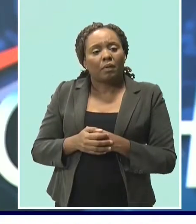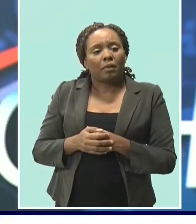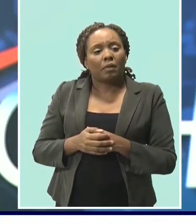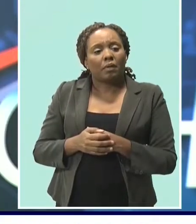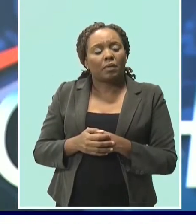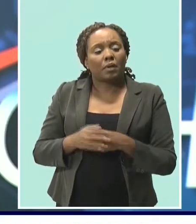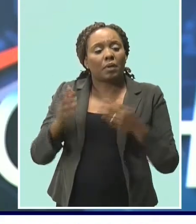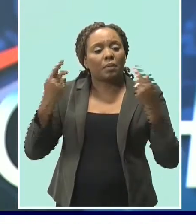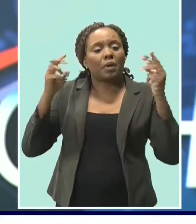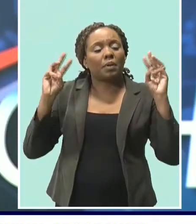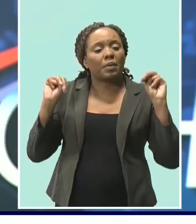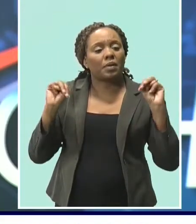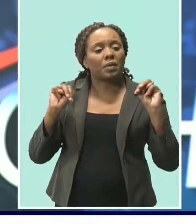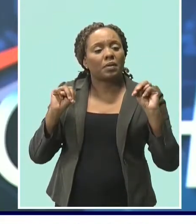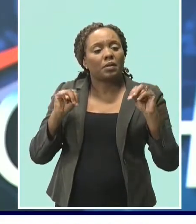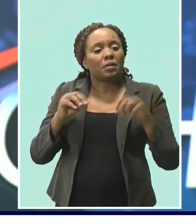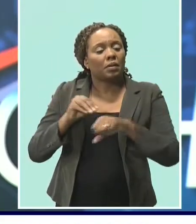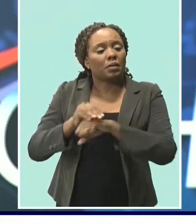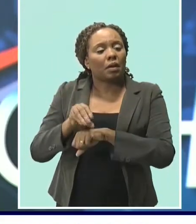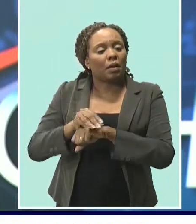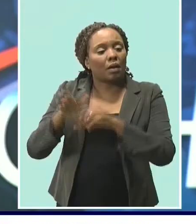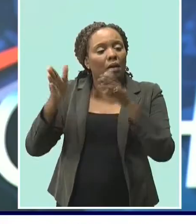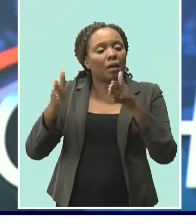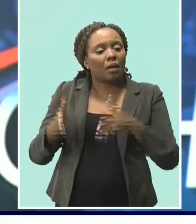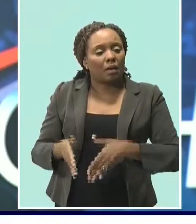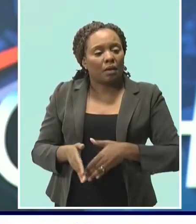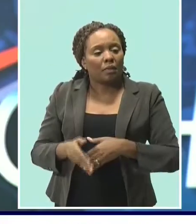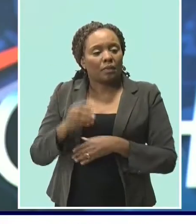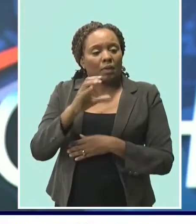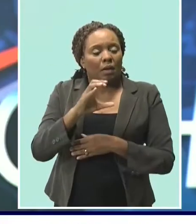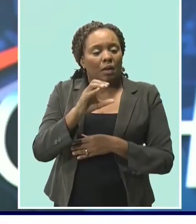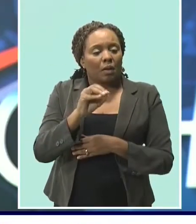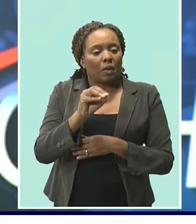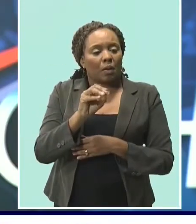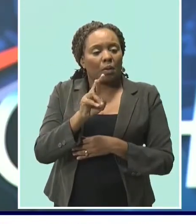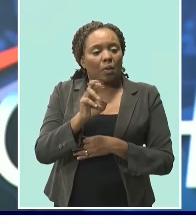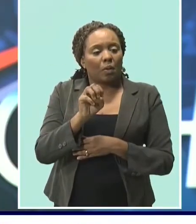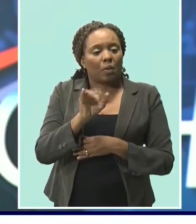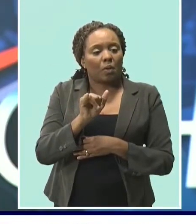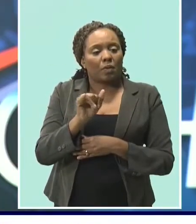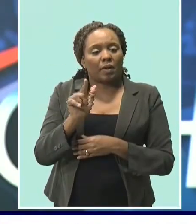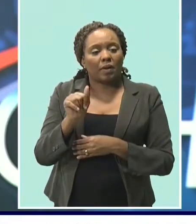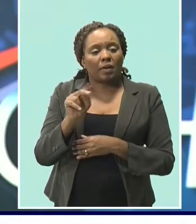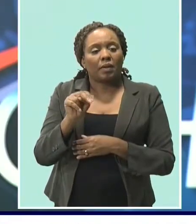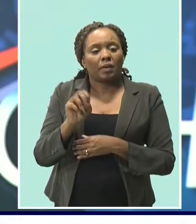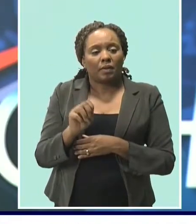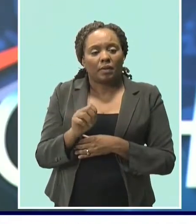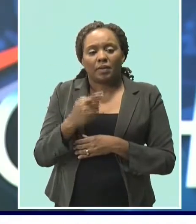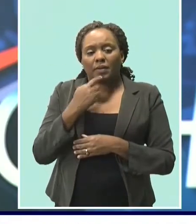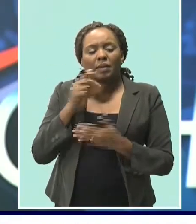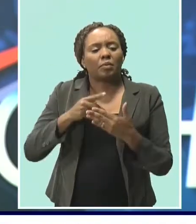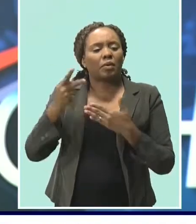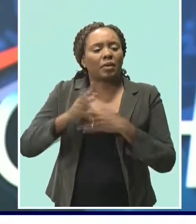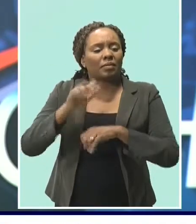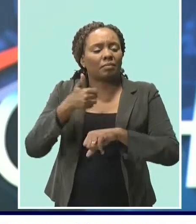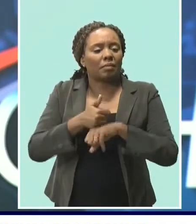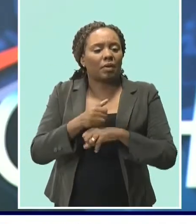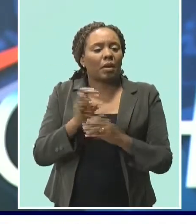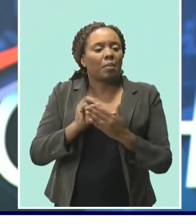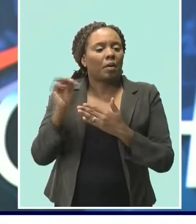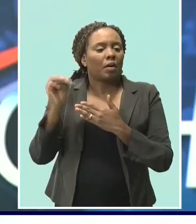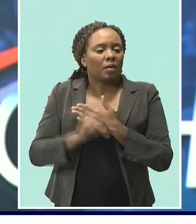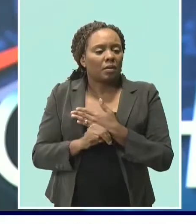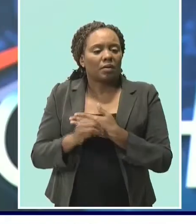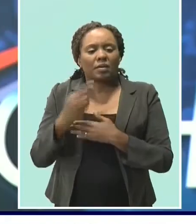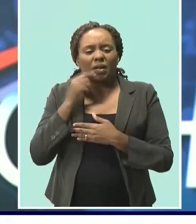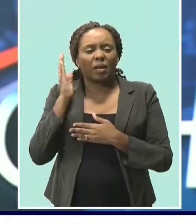Minister on Poverty Alleviation and Head of the Household Mitigation Unit, Corey Lane. Now, the program, which was launched in March, was initially